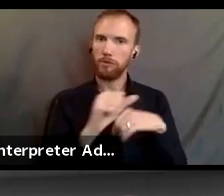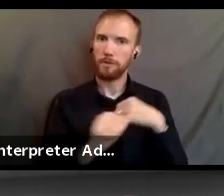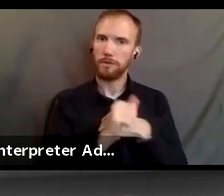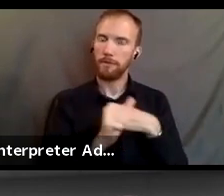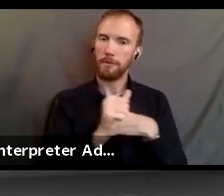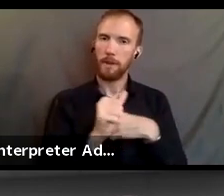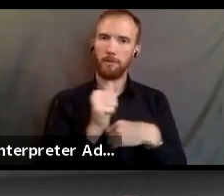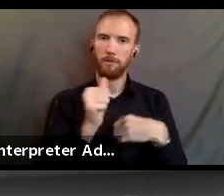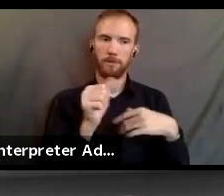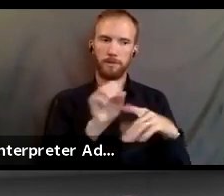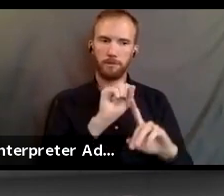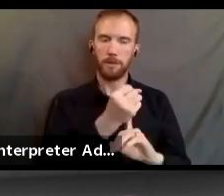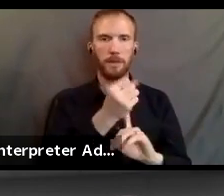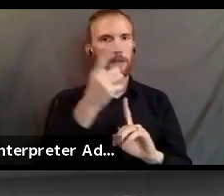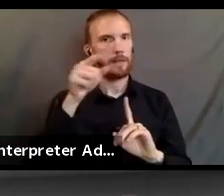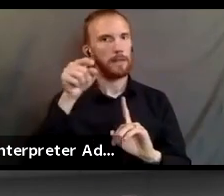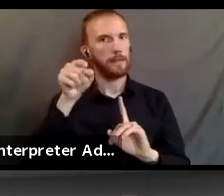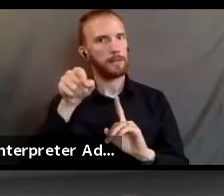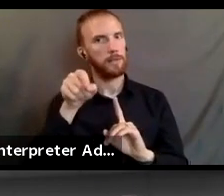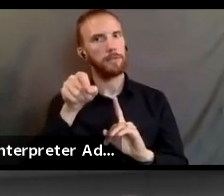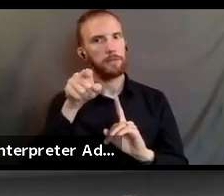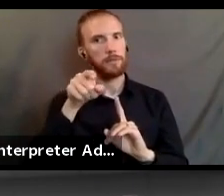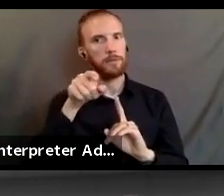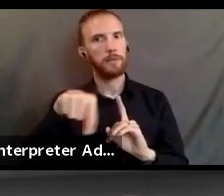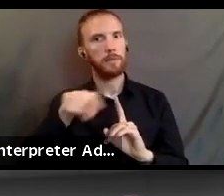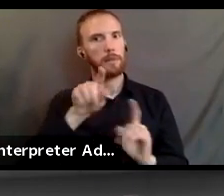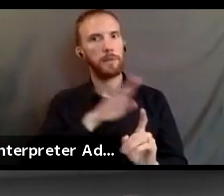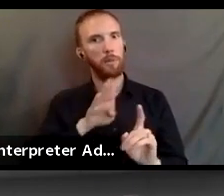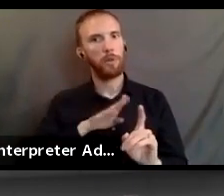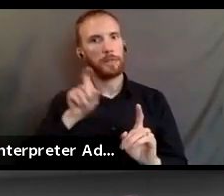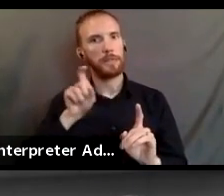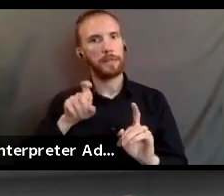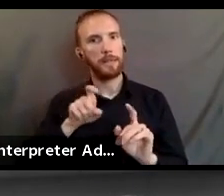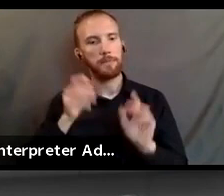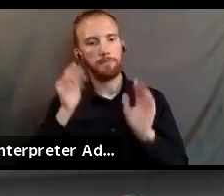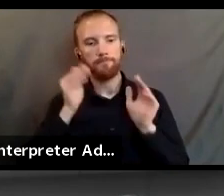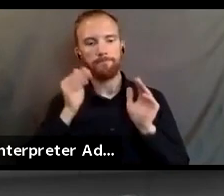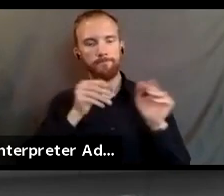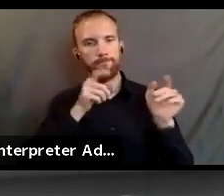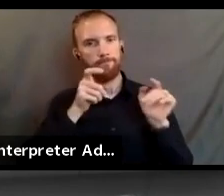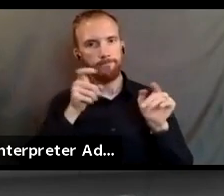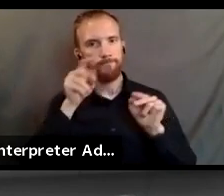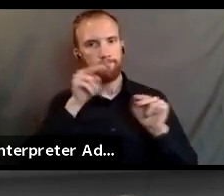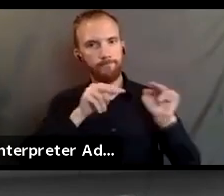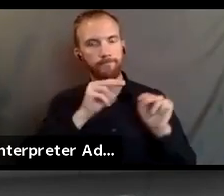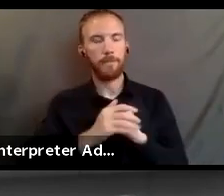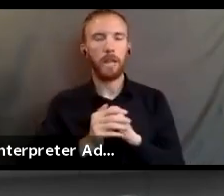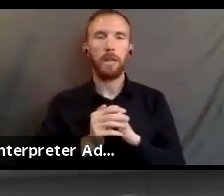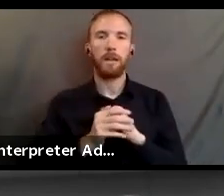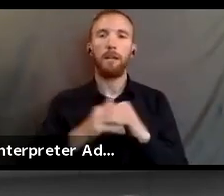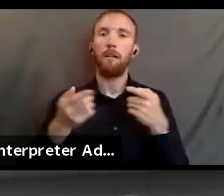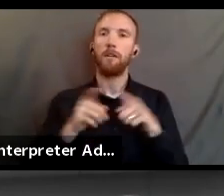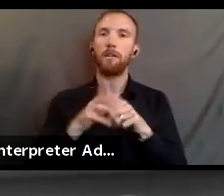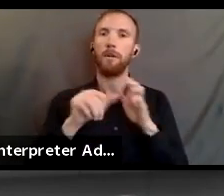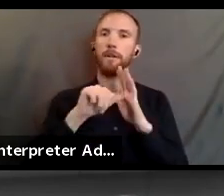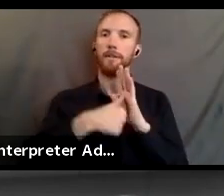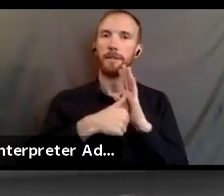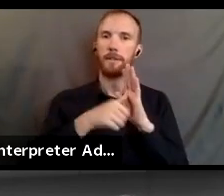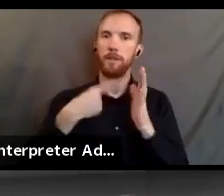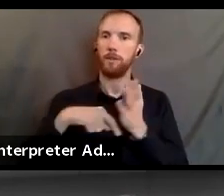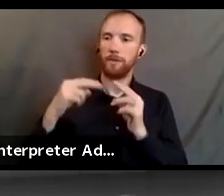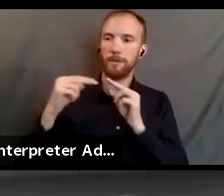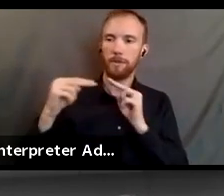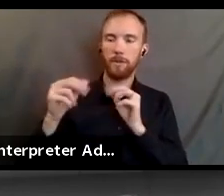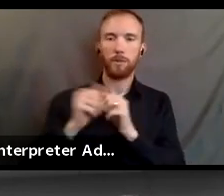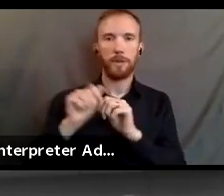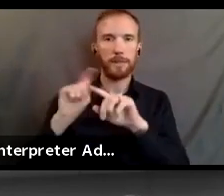board really needs to exercise some oversight and i would also like to point out that we have negotiated with charter operators we've been in